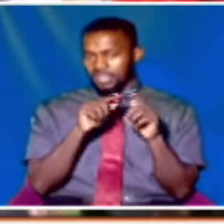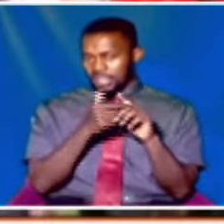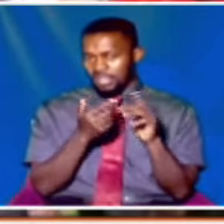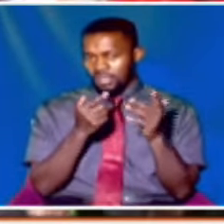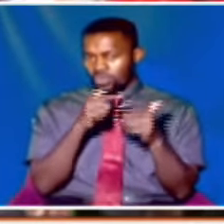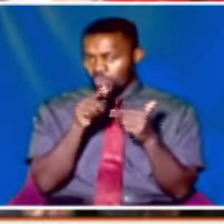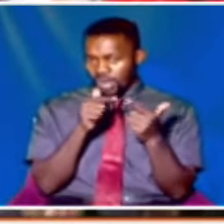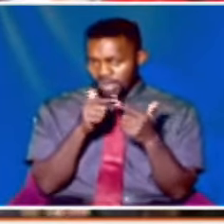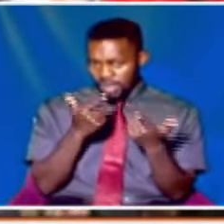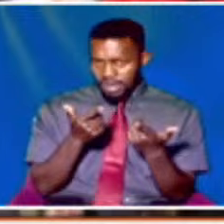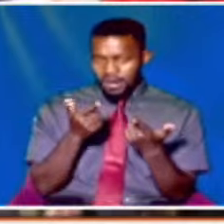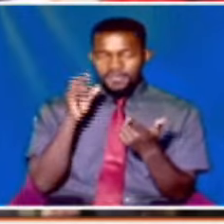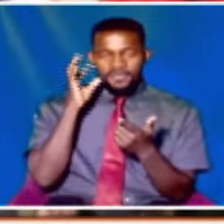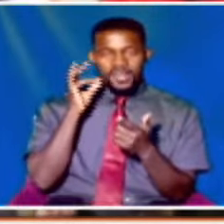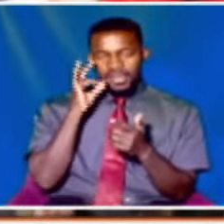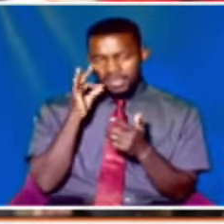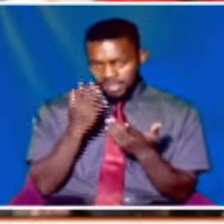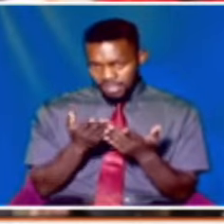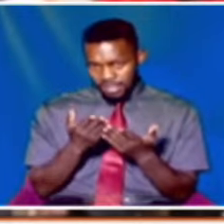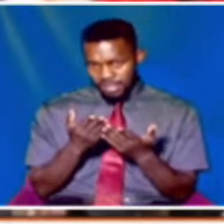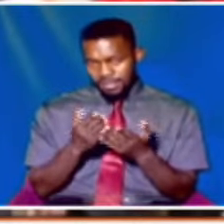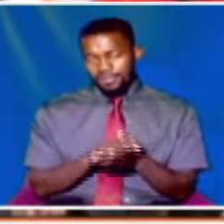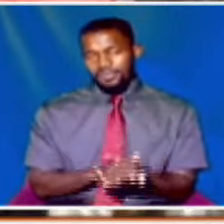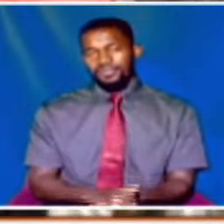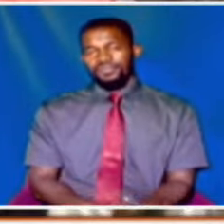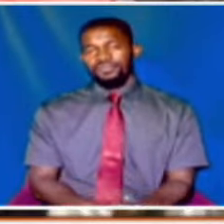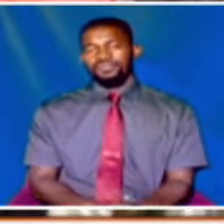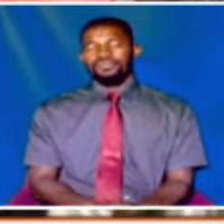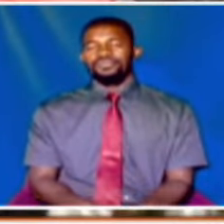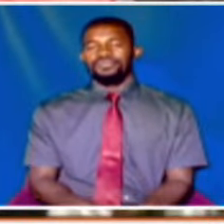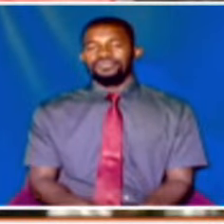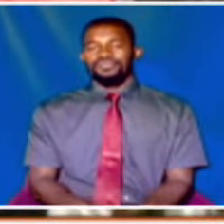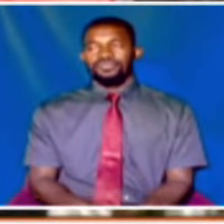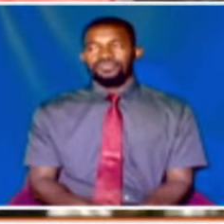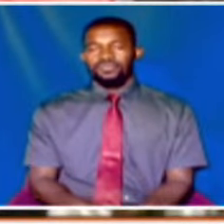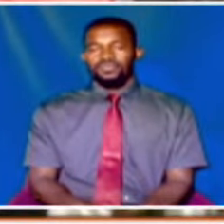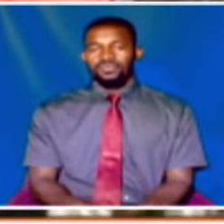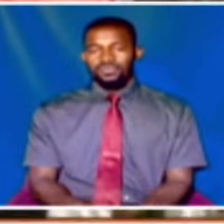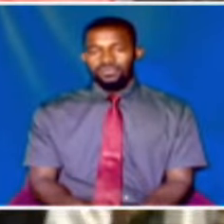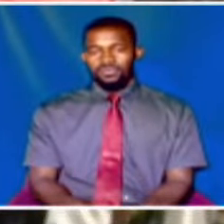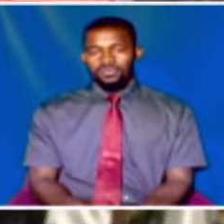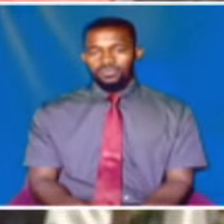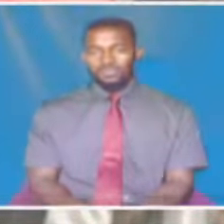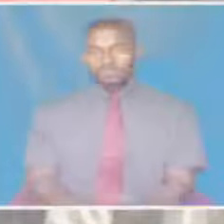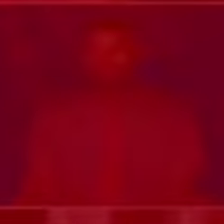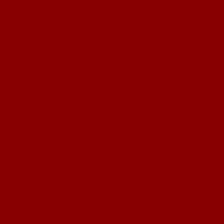the 17th. Clement Masombo, KTN News, Nanyuki.